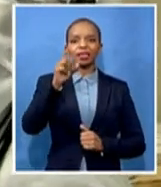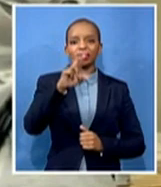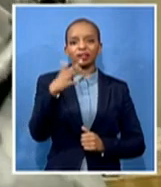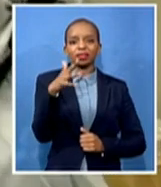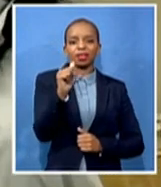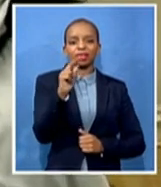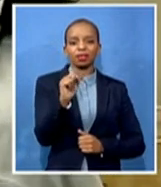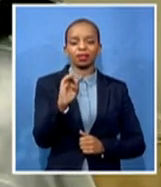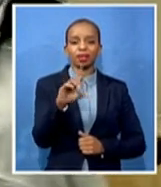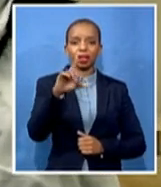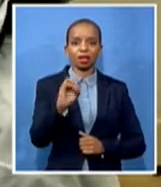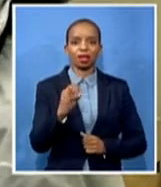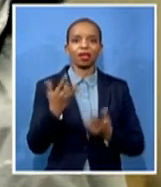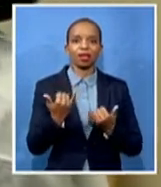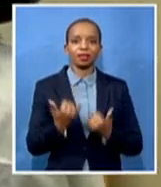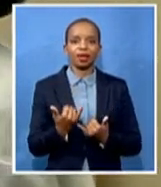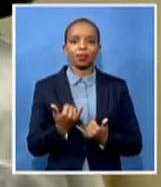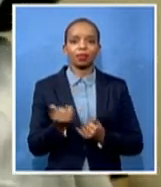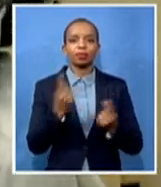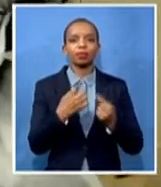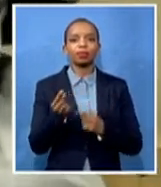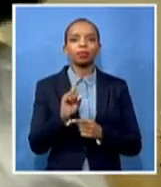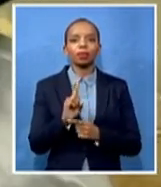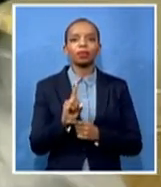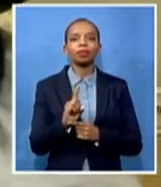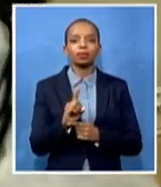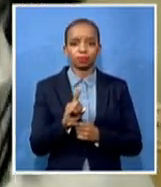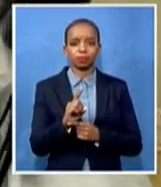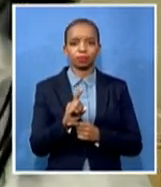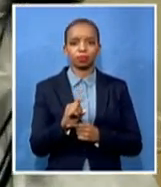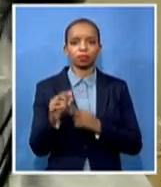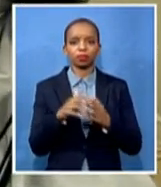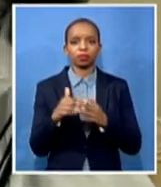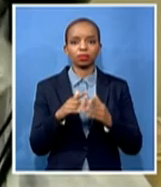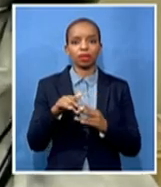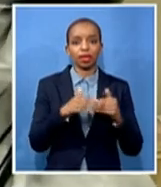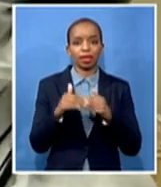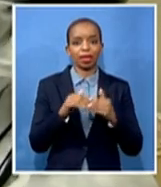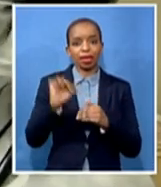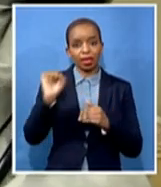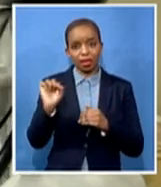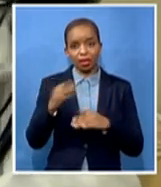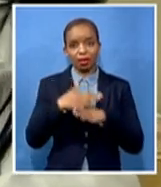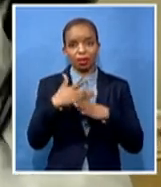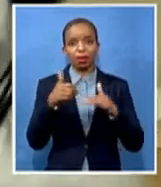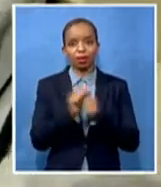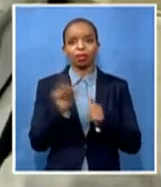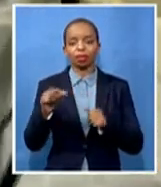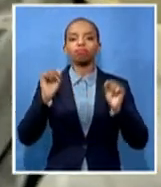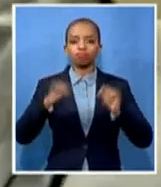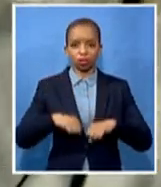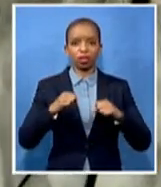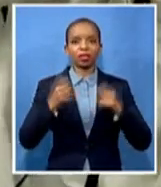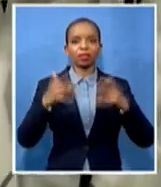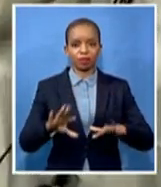taking care of her colleague there. She has agreed at this stage to allow